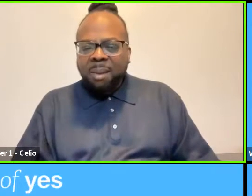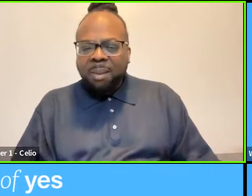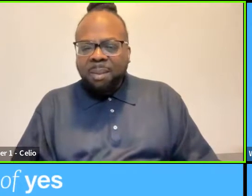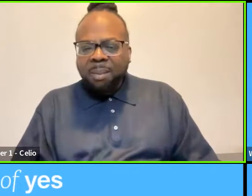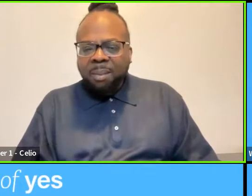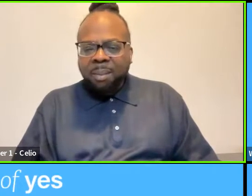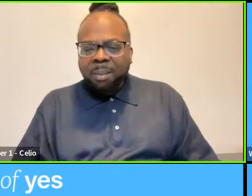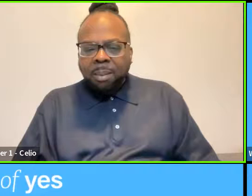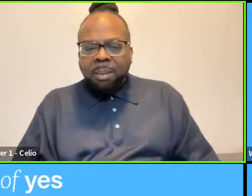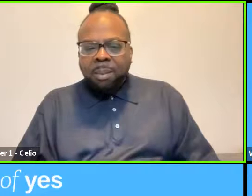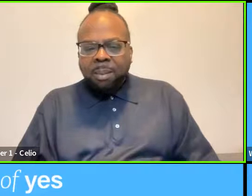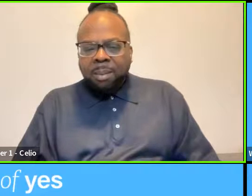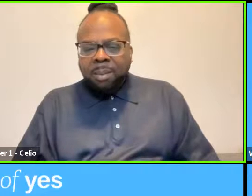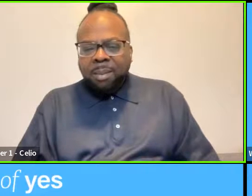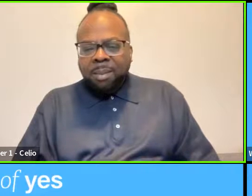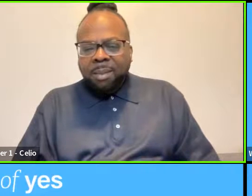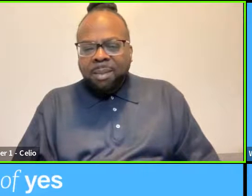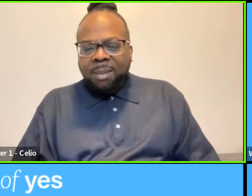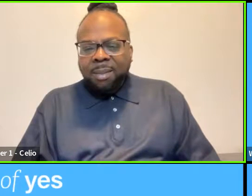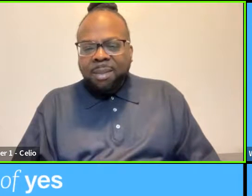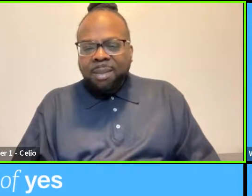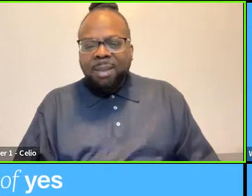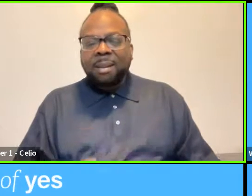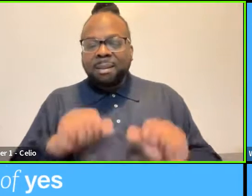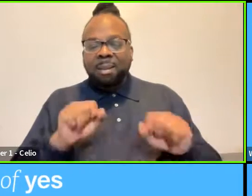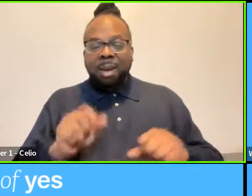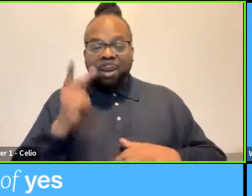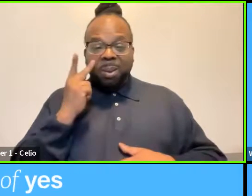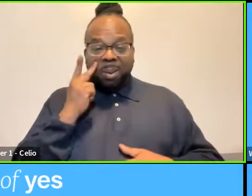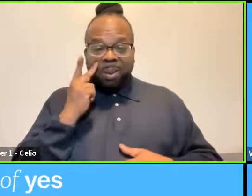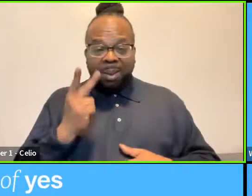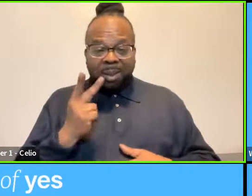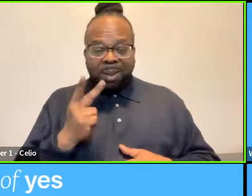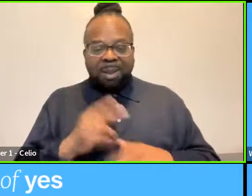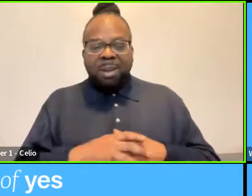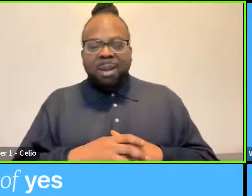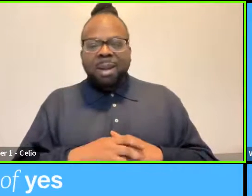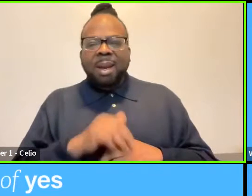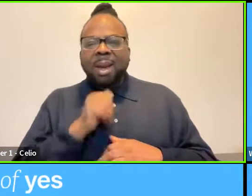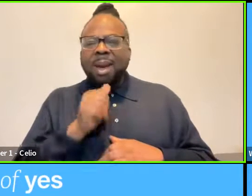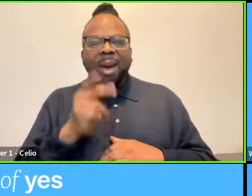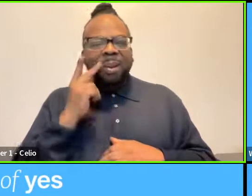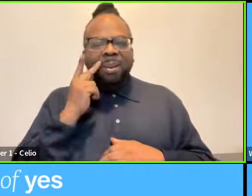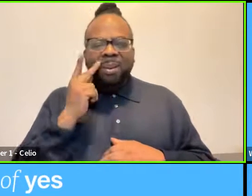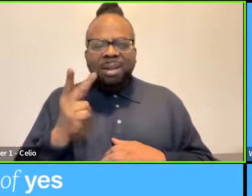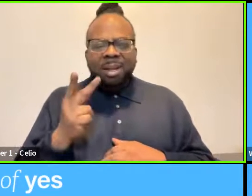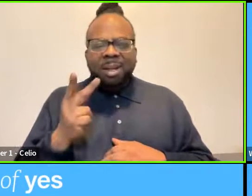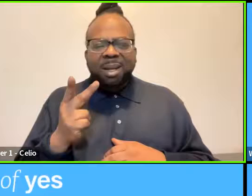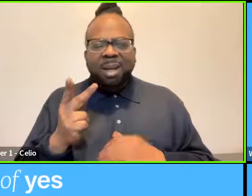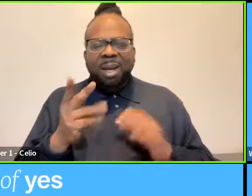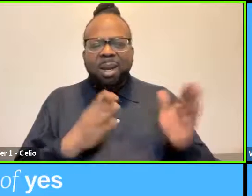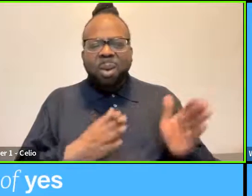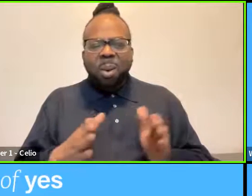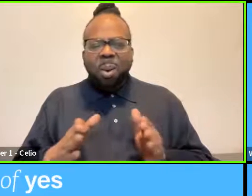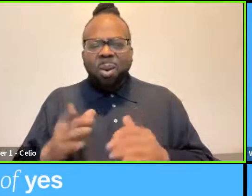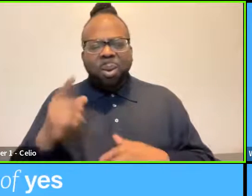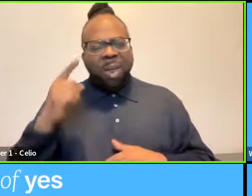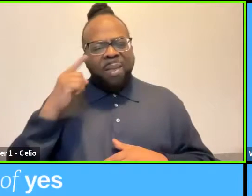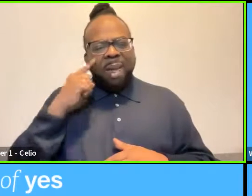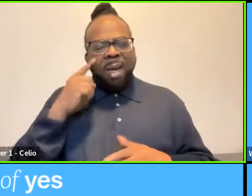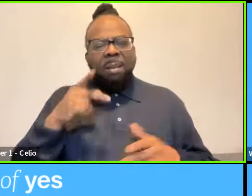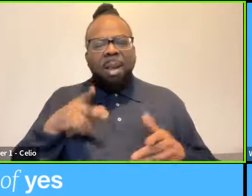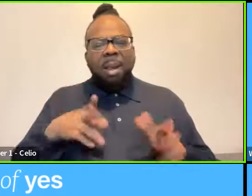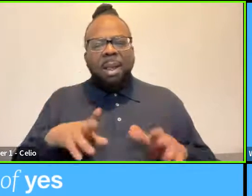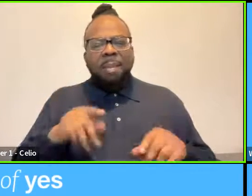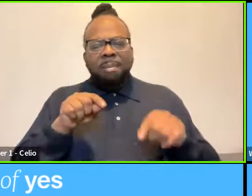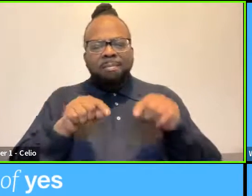Do you want me to help you out? Did you see it? So I don't see them in maybe the order that you're thinking of, but let me just